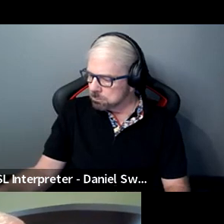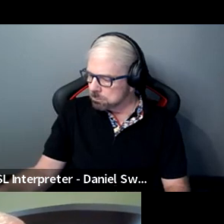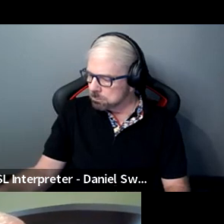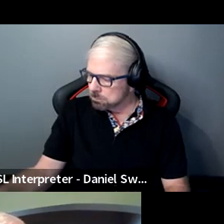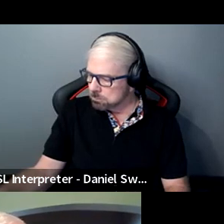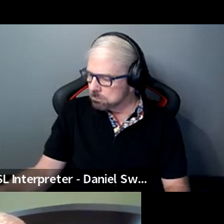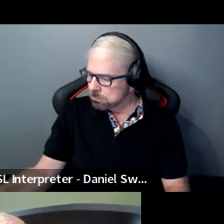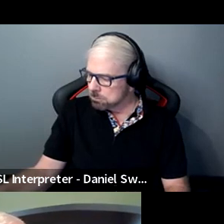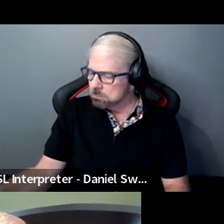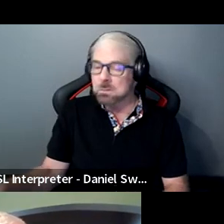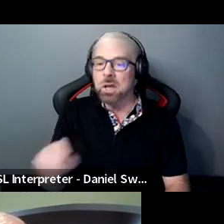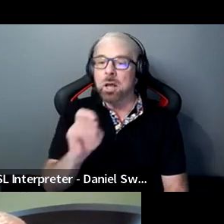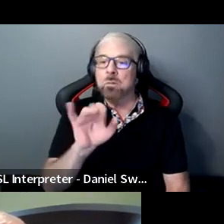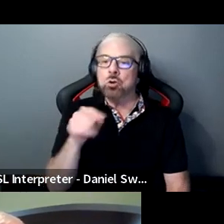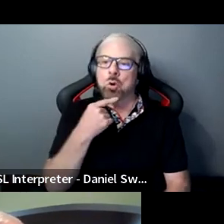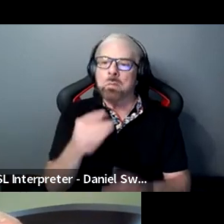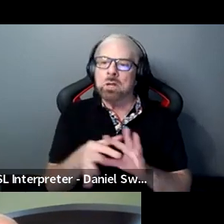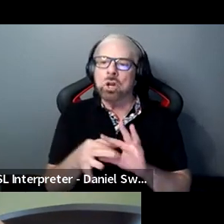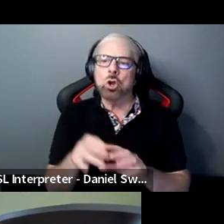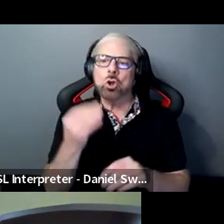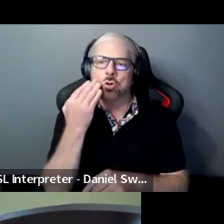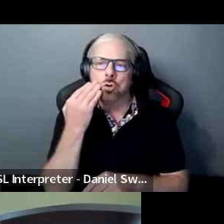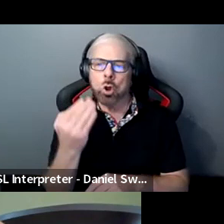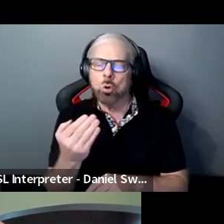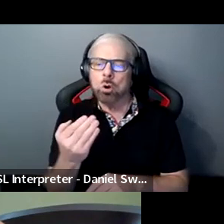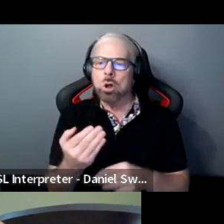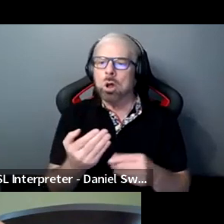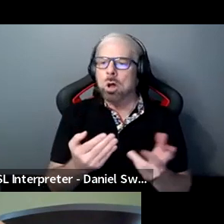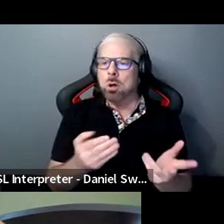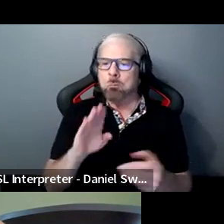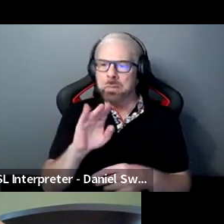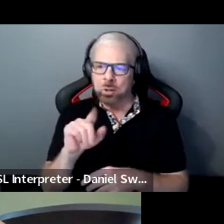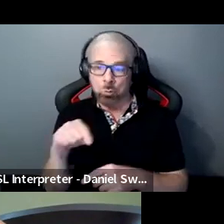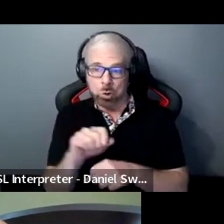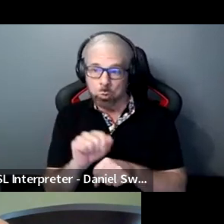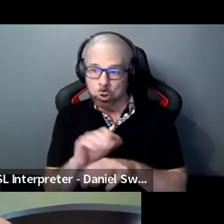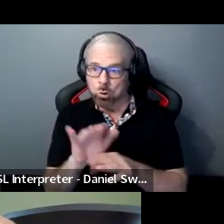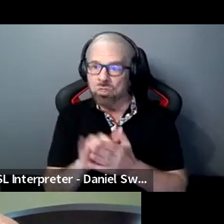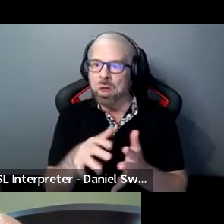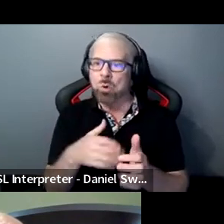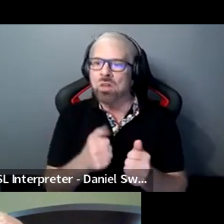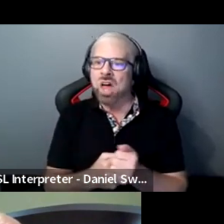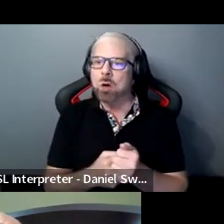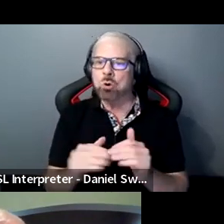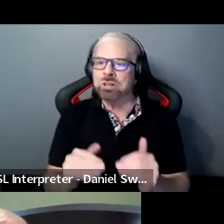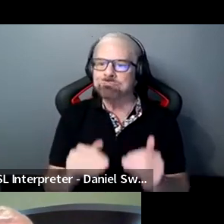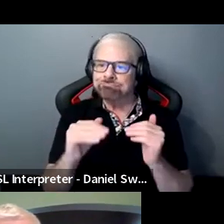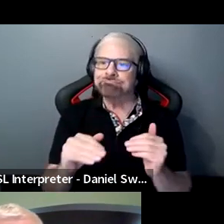And, I know too, Bill, because we've worked on this with Upgrade Medicaid, but,